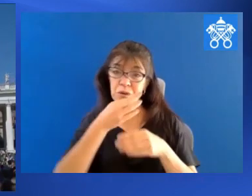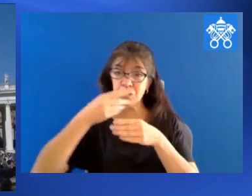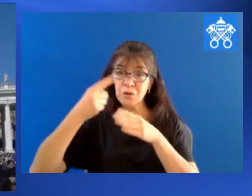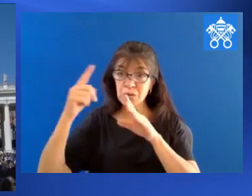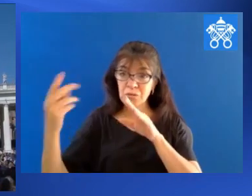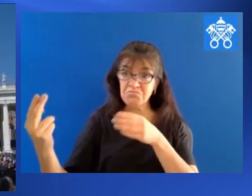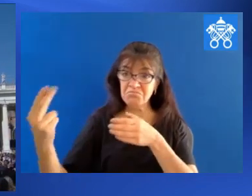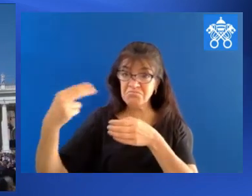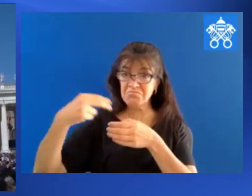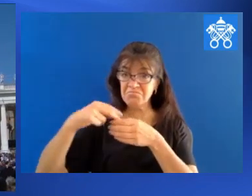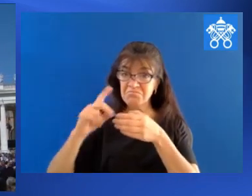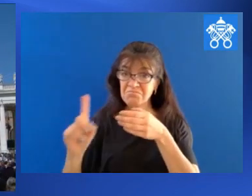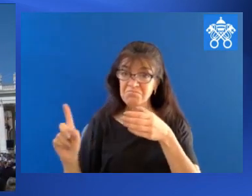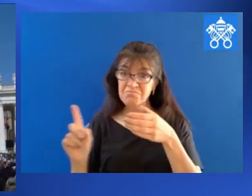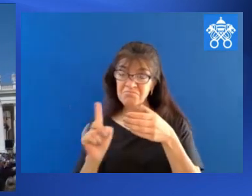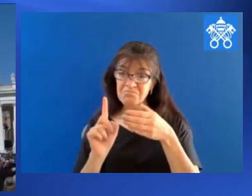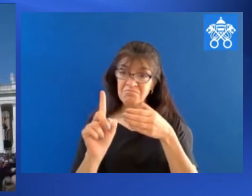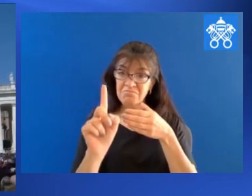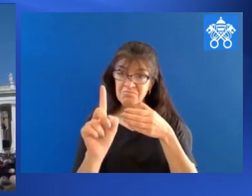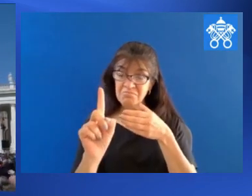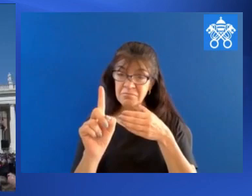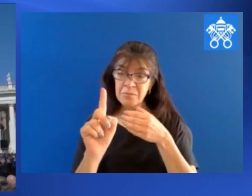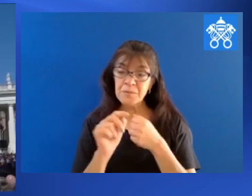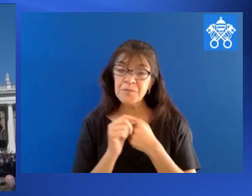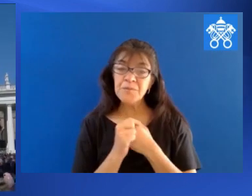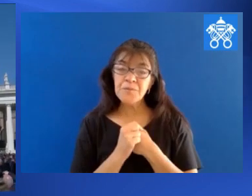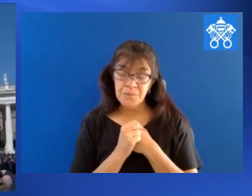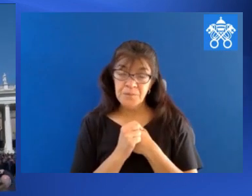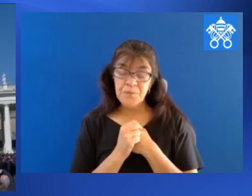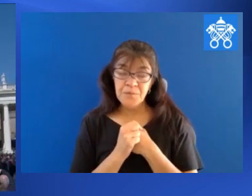soon join us.